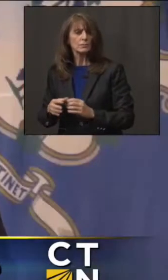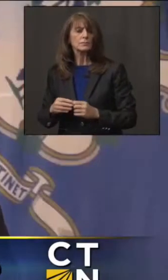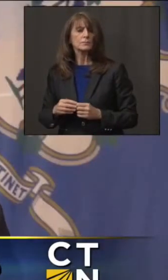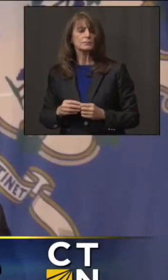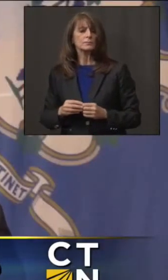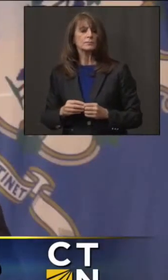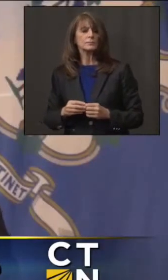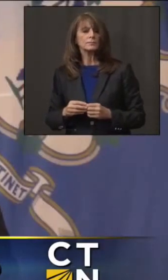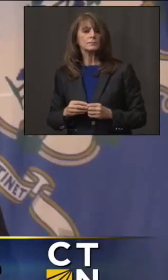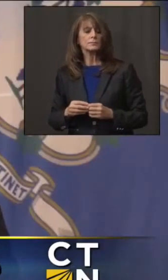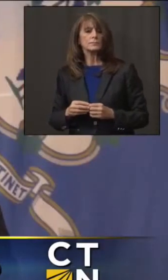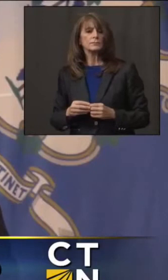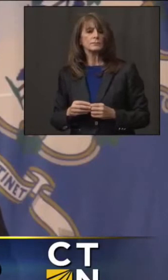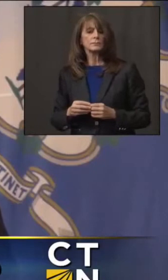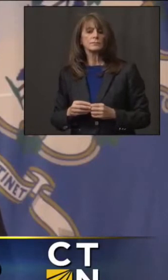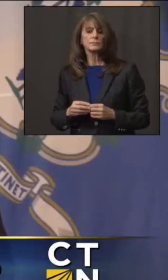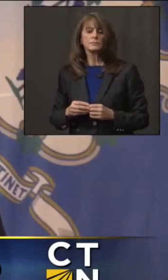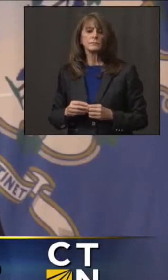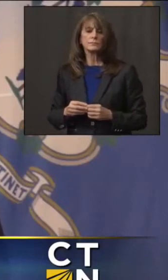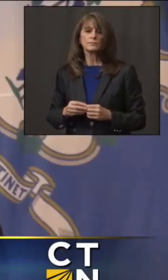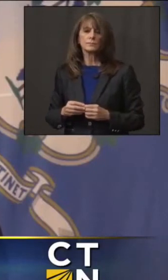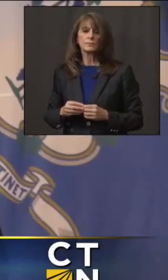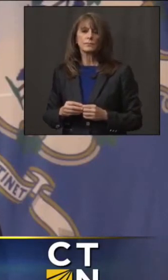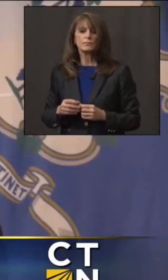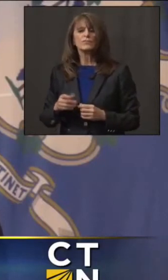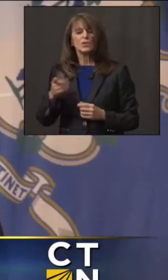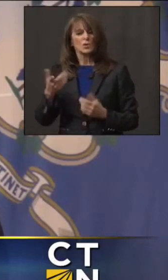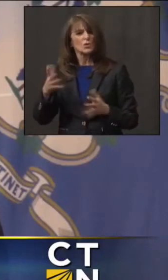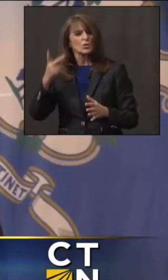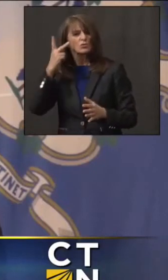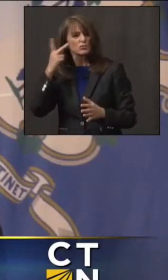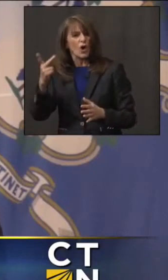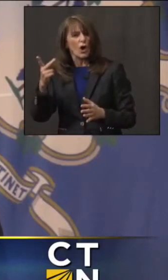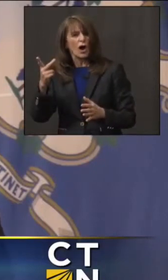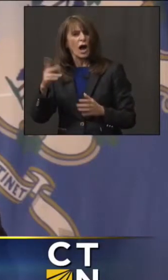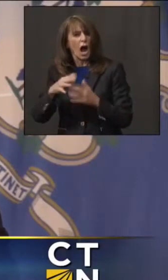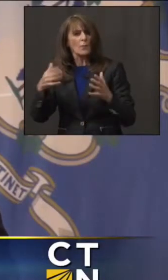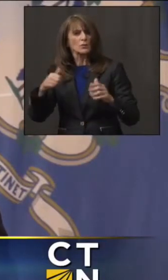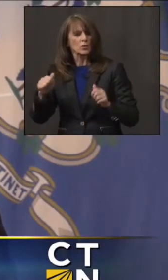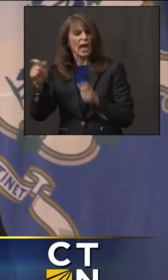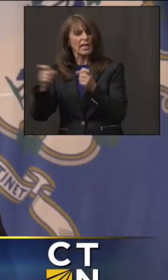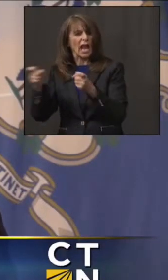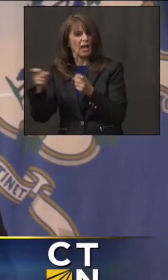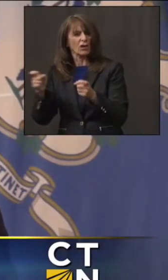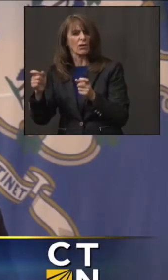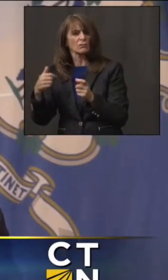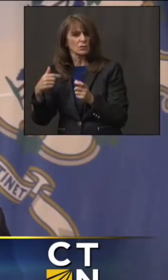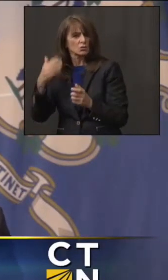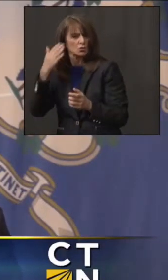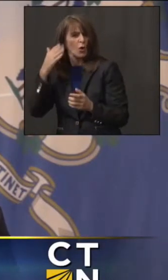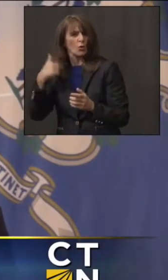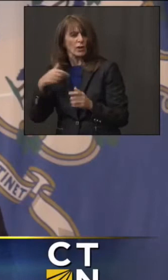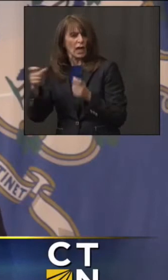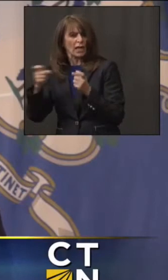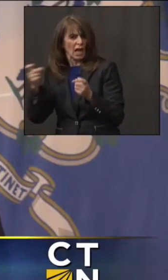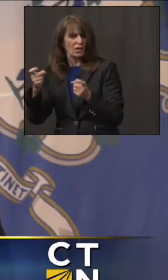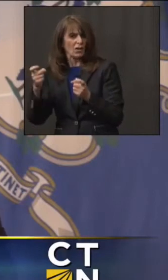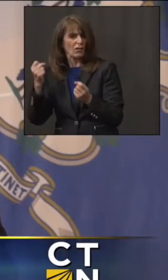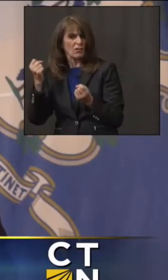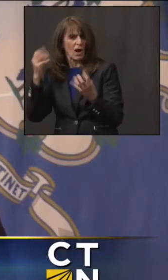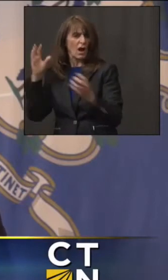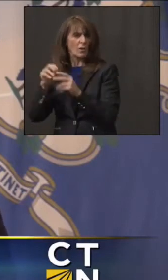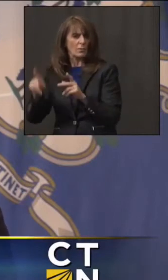Well, you saw our capacity numbers, so we're doing a little better than Rhode Island at this point, and we can get those